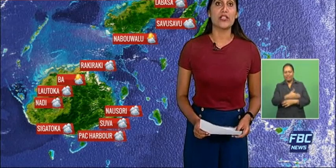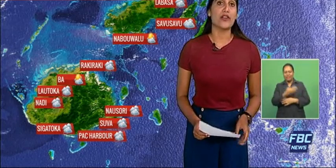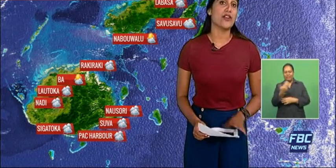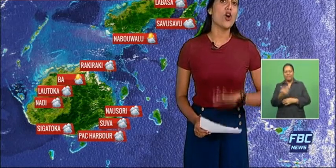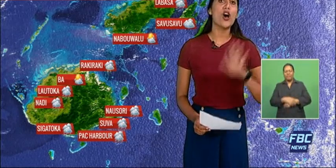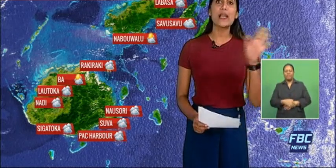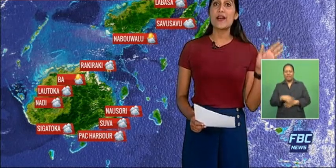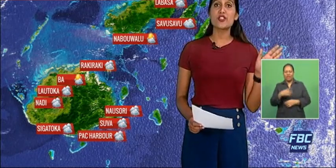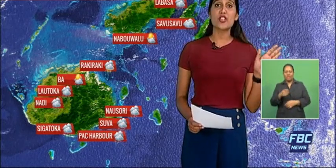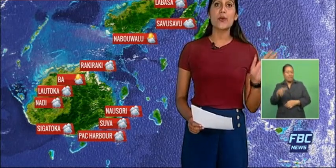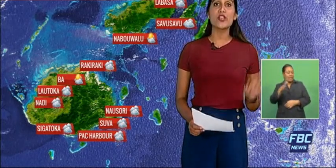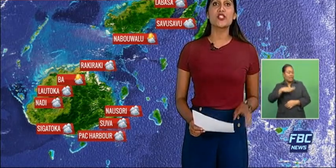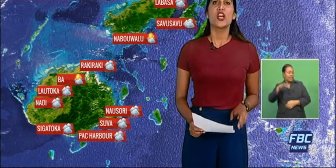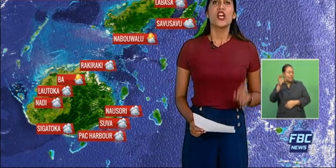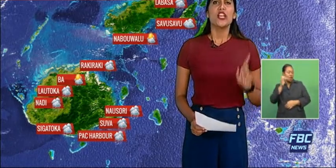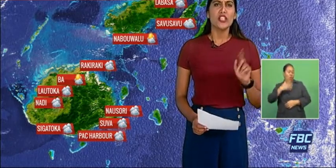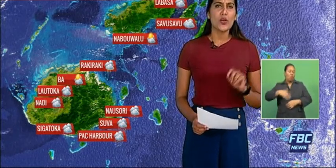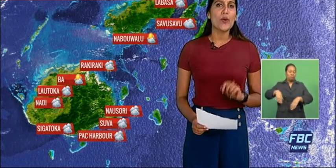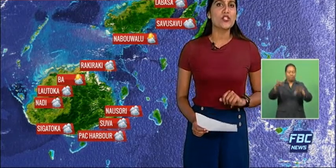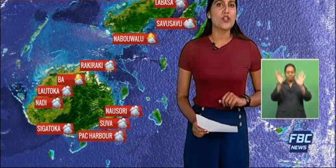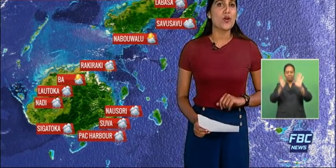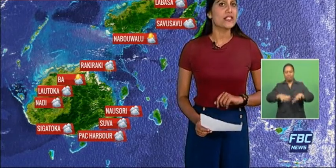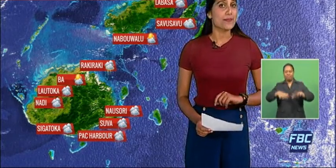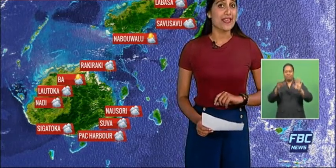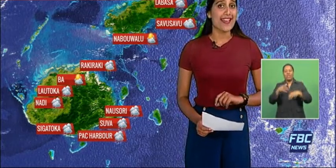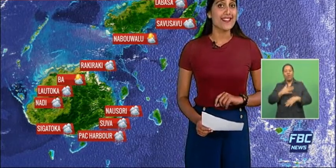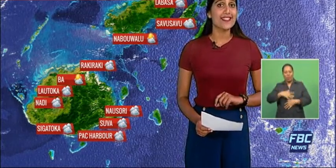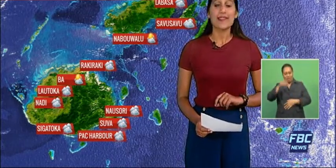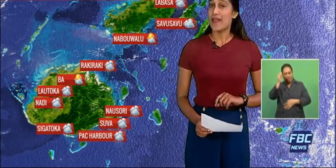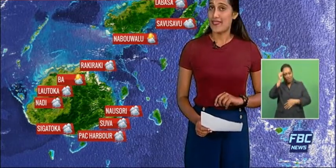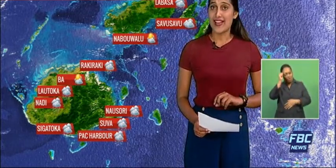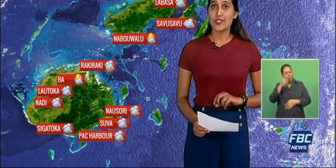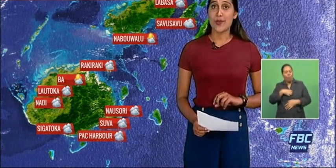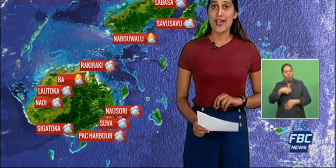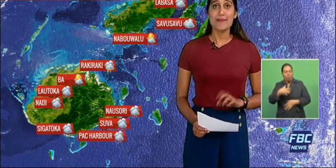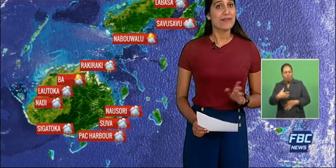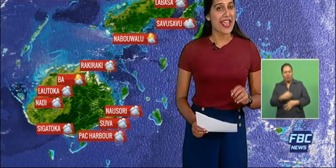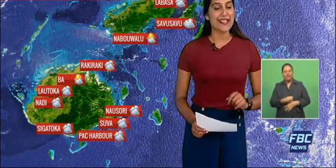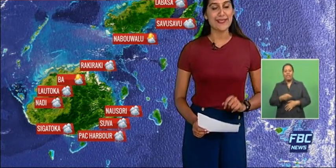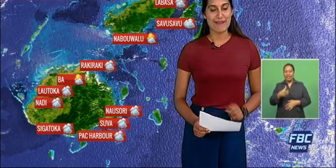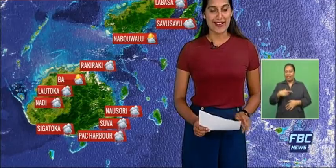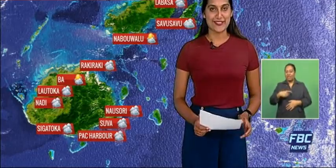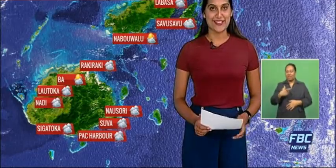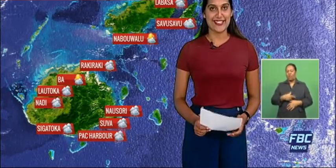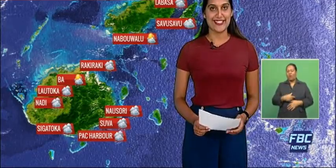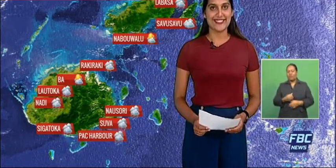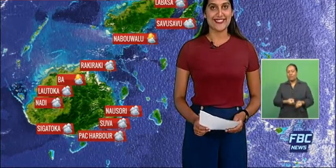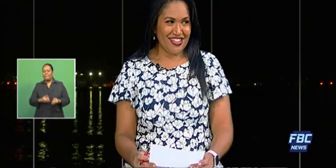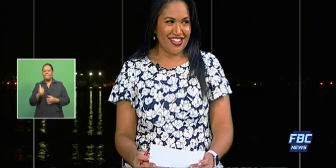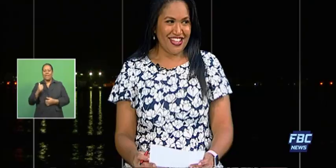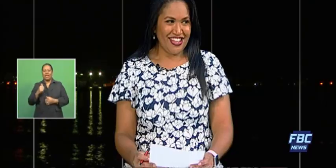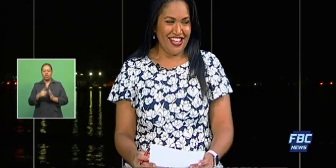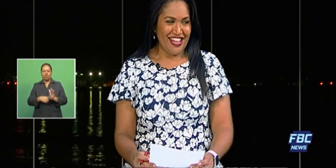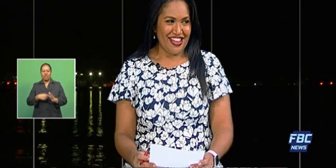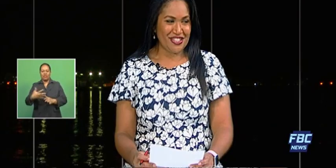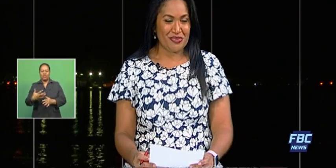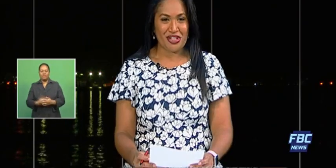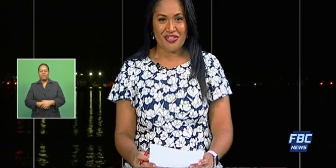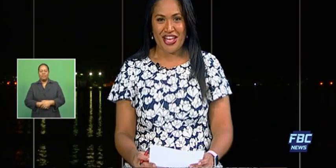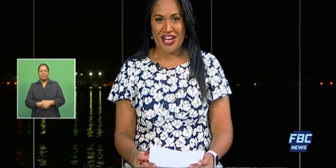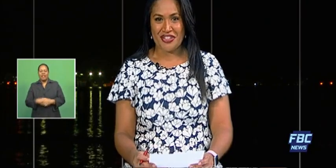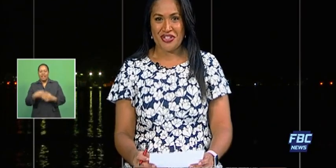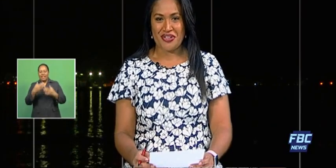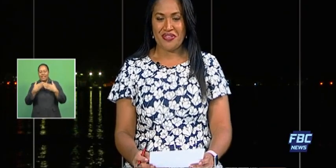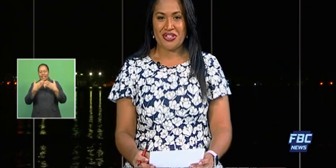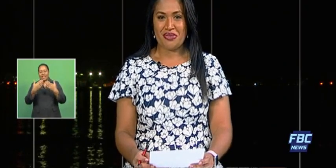sure after hearing all about showers, you want to know something else and that's why it's back to Jackie. Thanks so